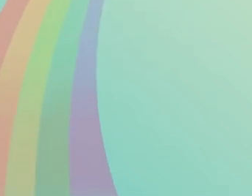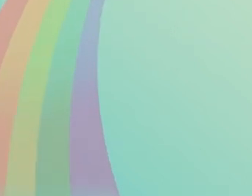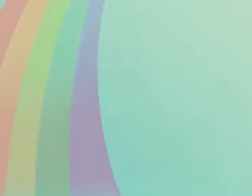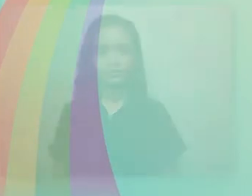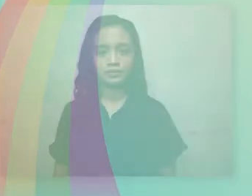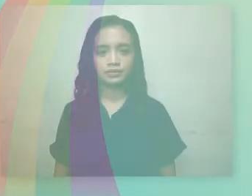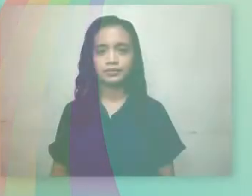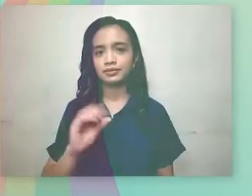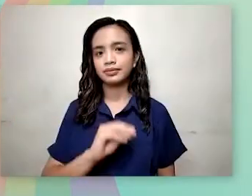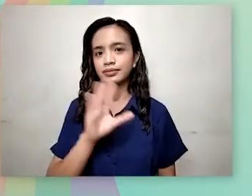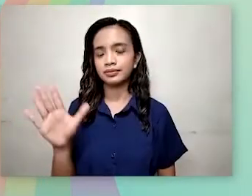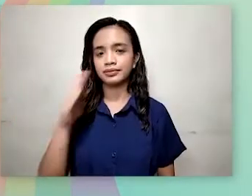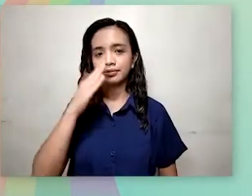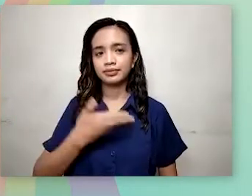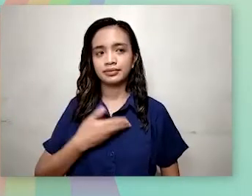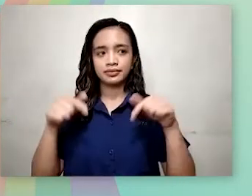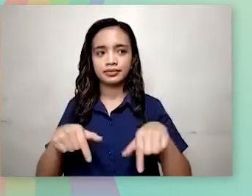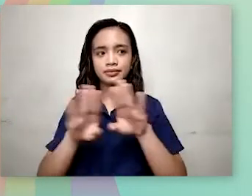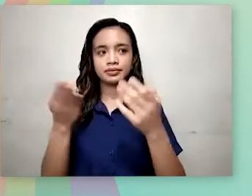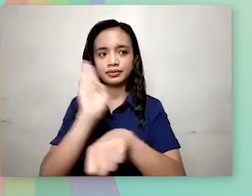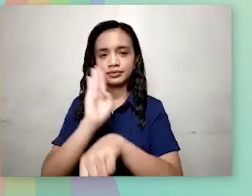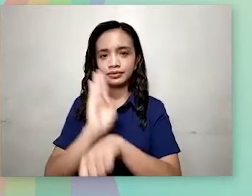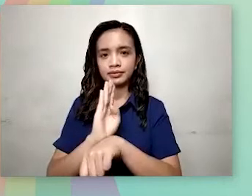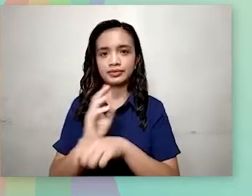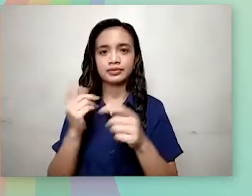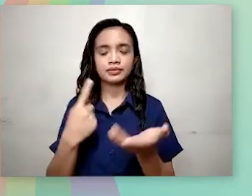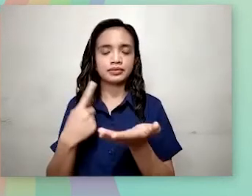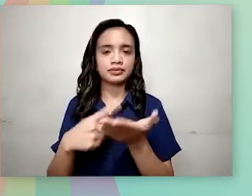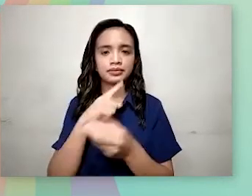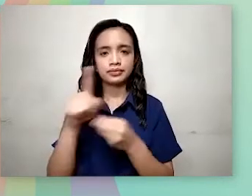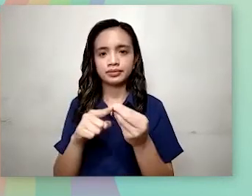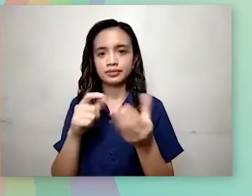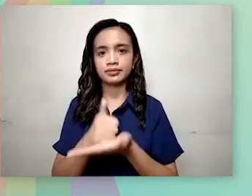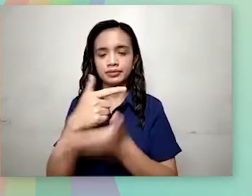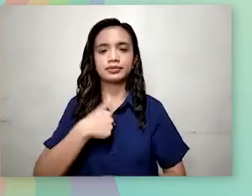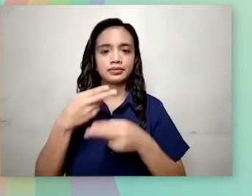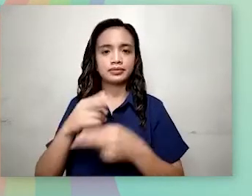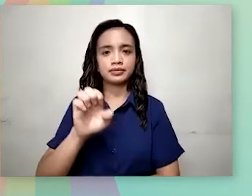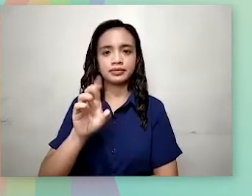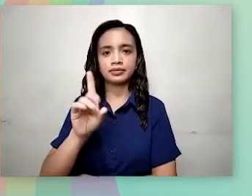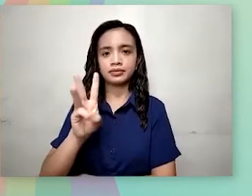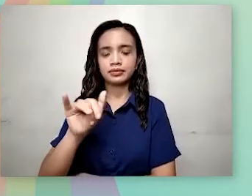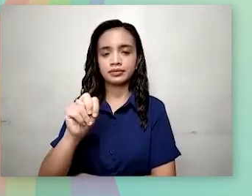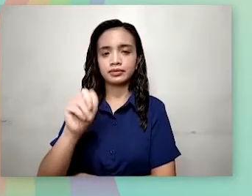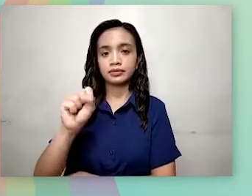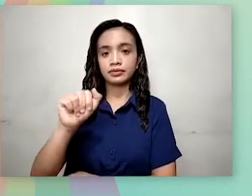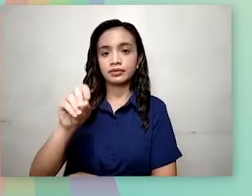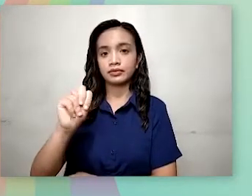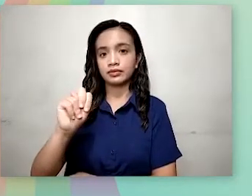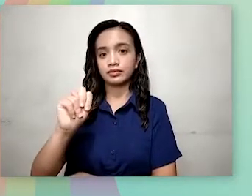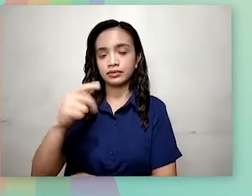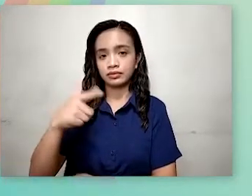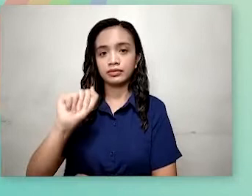Good day, everyone, and welcome to Open for Business. Let's talk resilience. I'm Edwin Salonga, the Country Program Manager in the